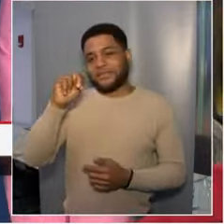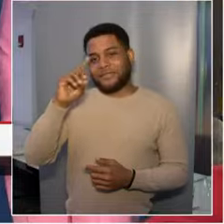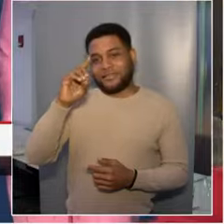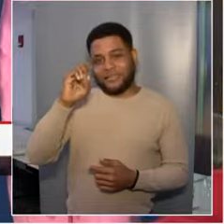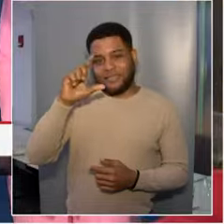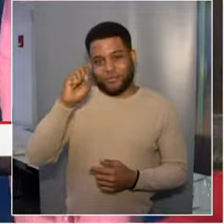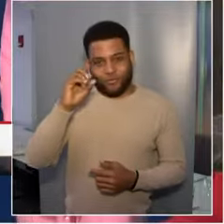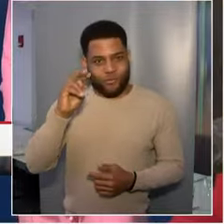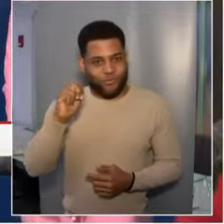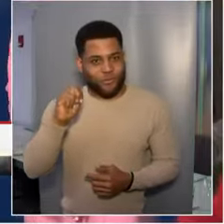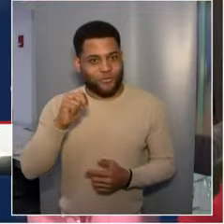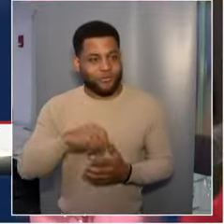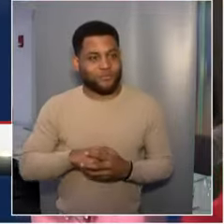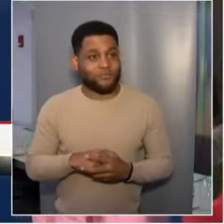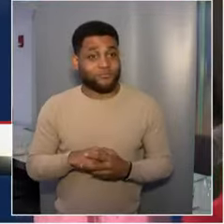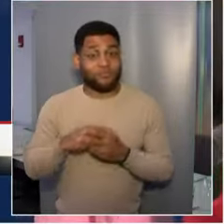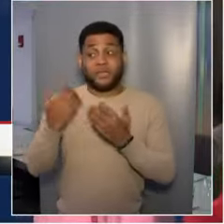Sports.